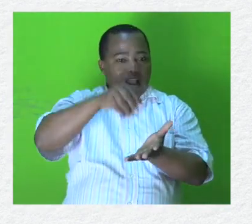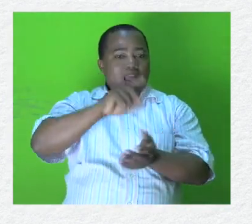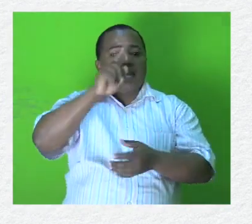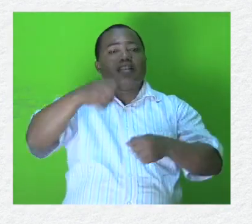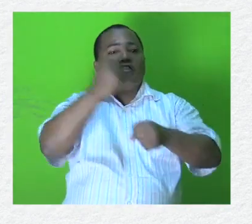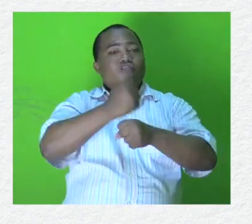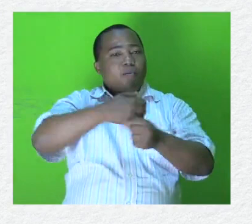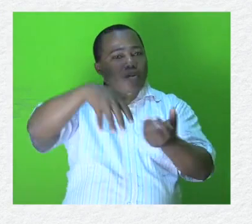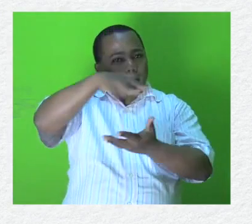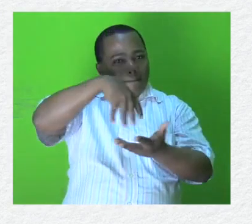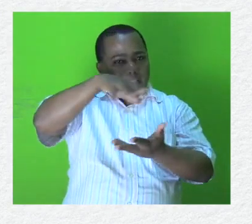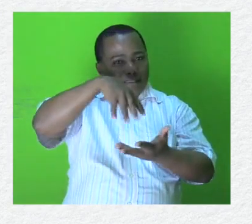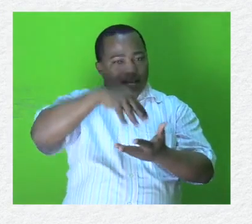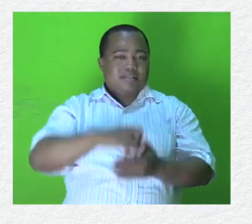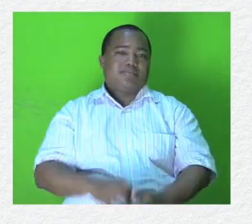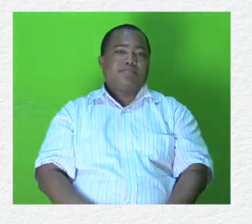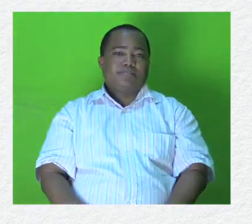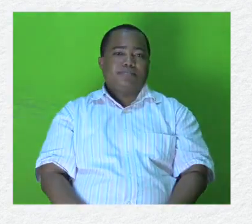they will form a mixture.